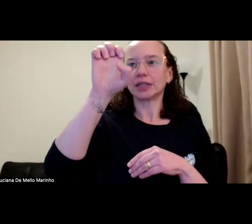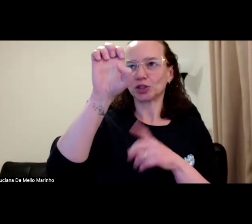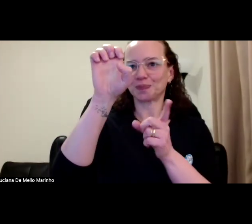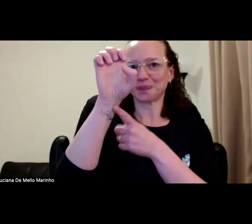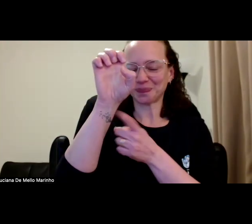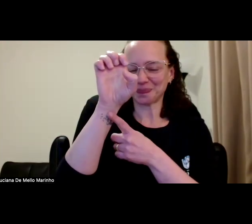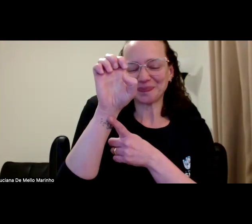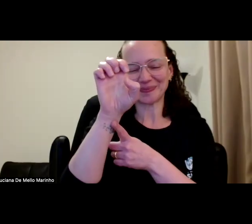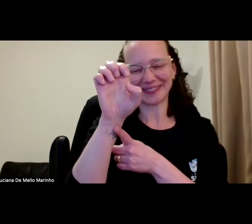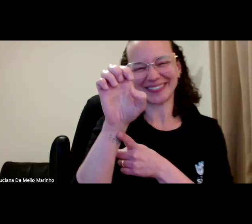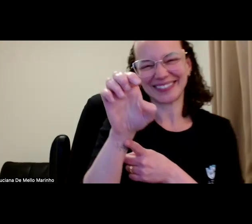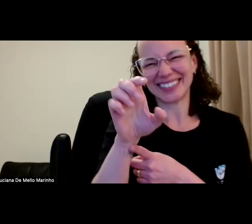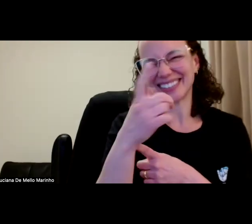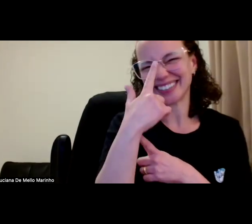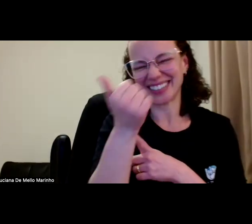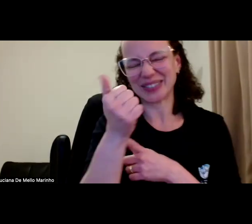Bridge.